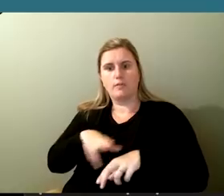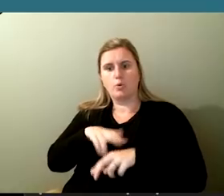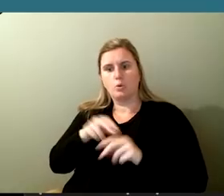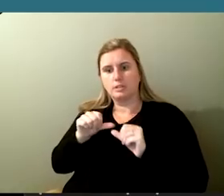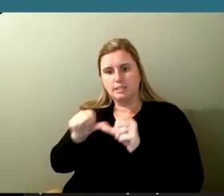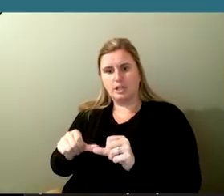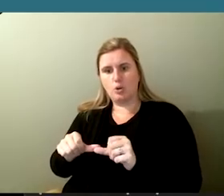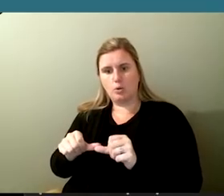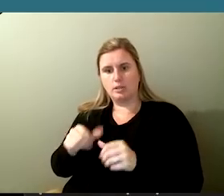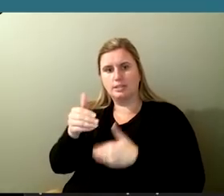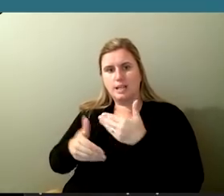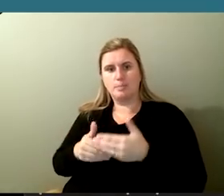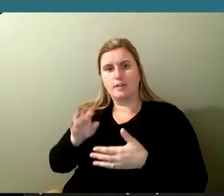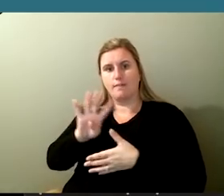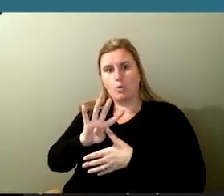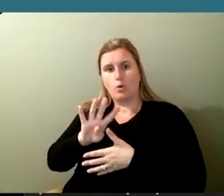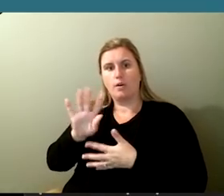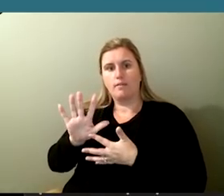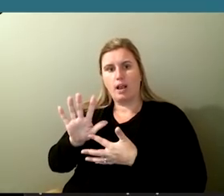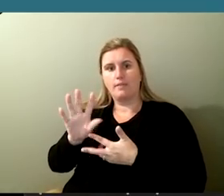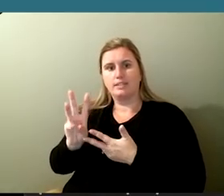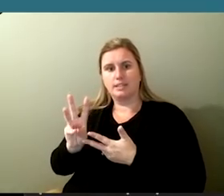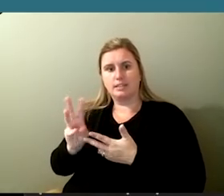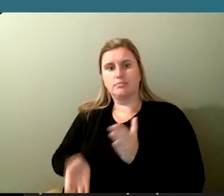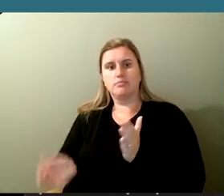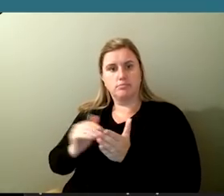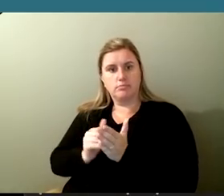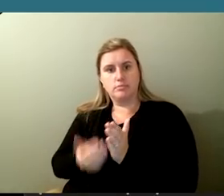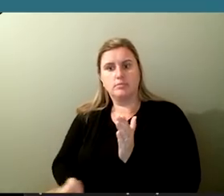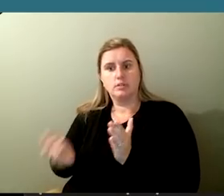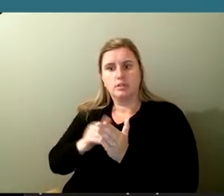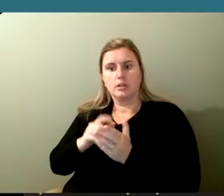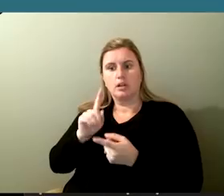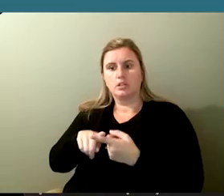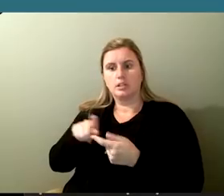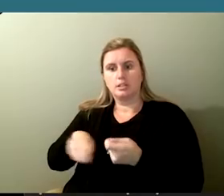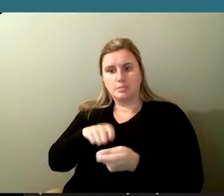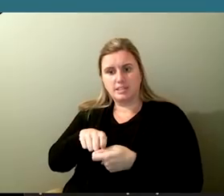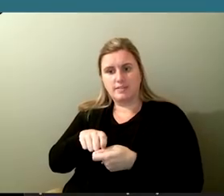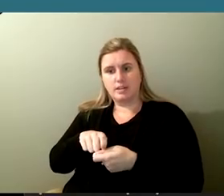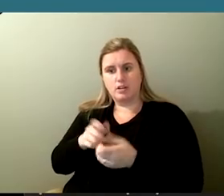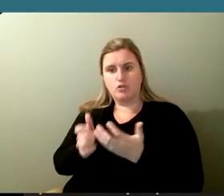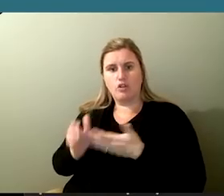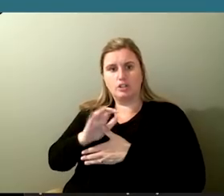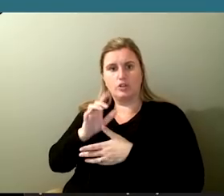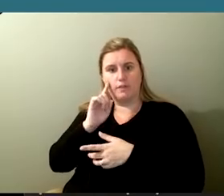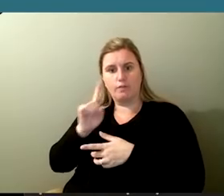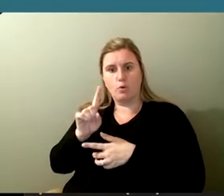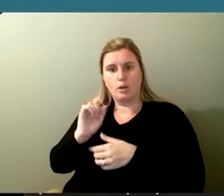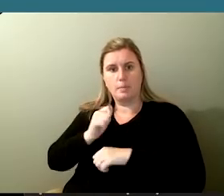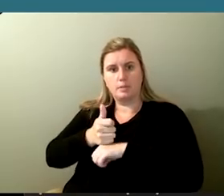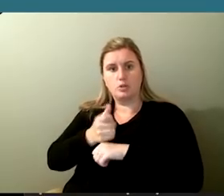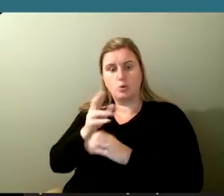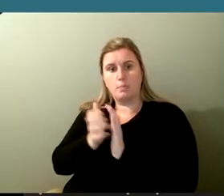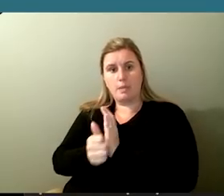continuing with steps 4, 5, and 6 until a specific criteria for implementation or